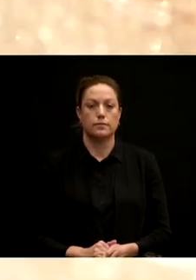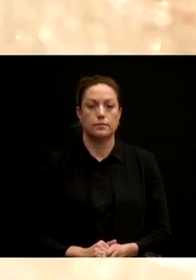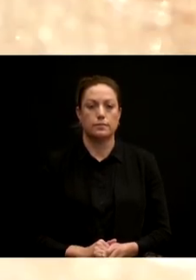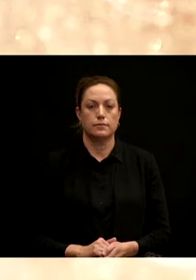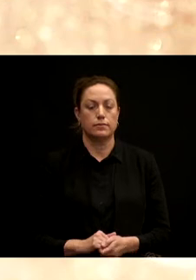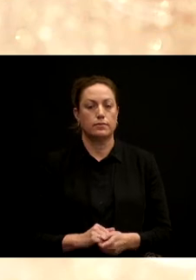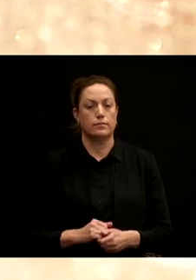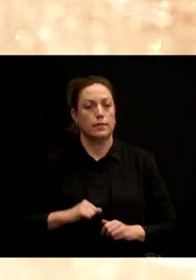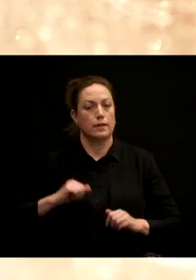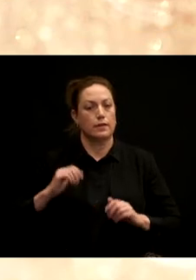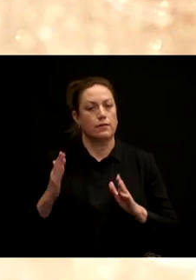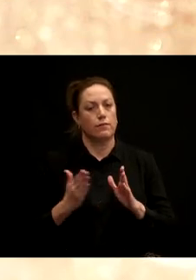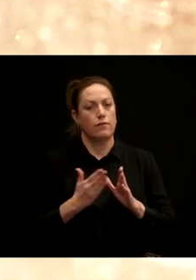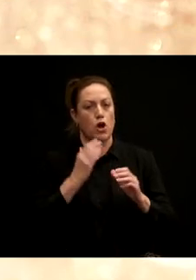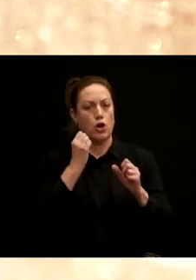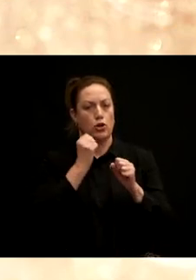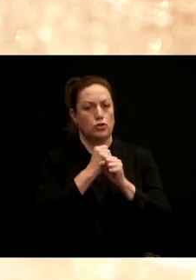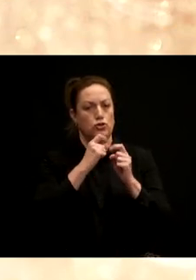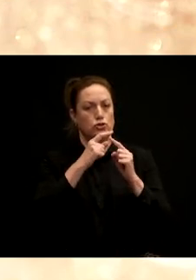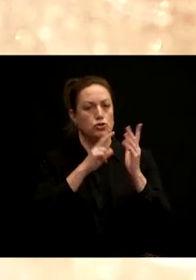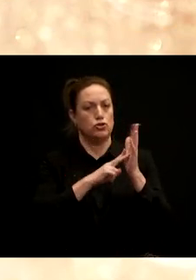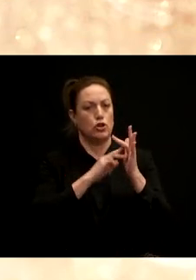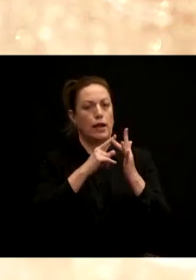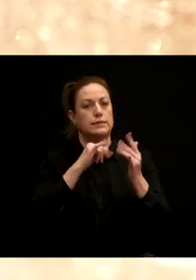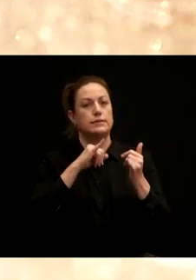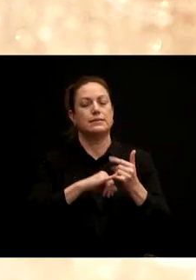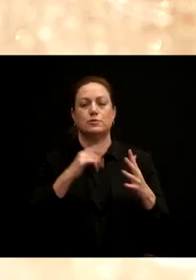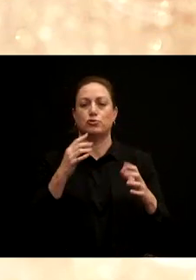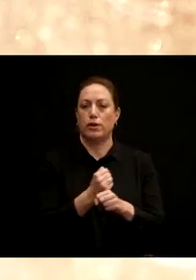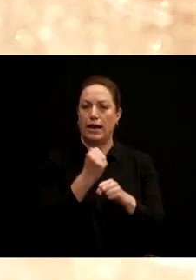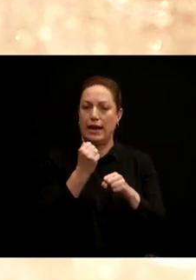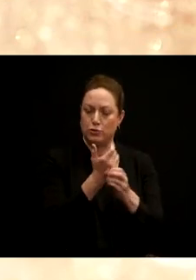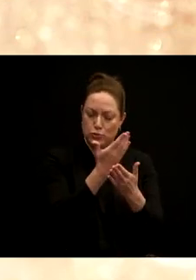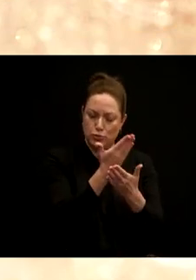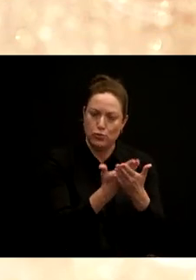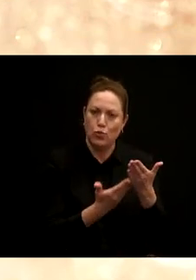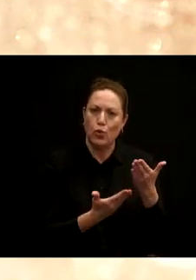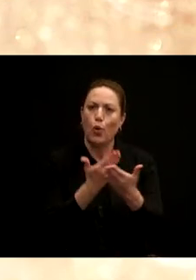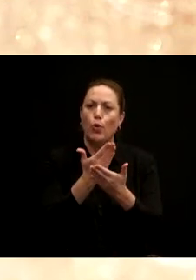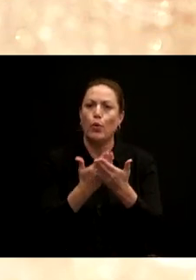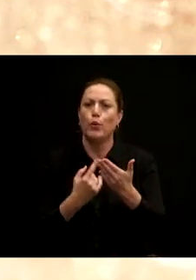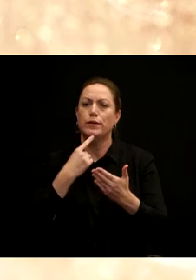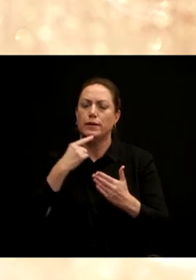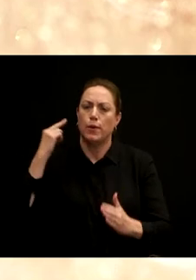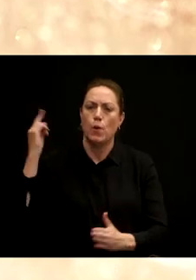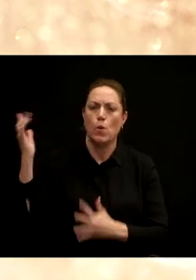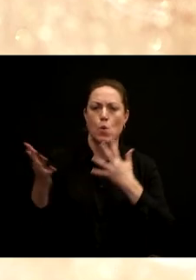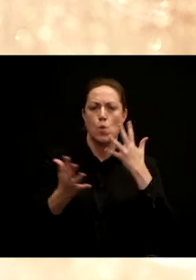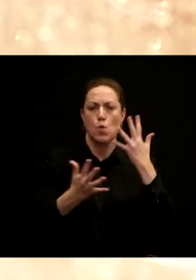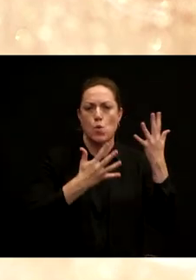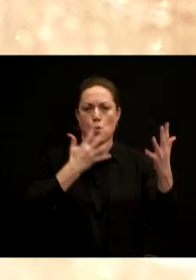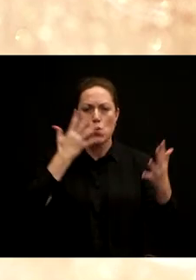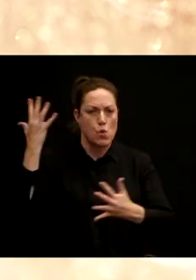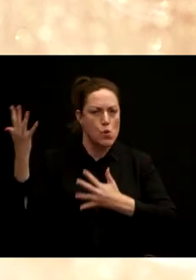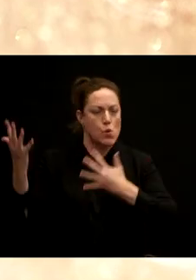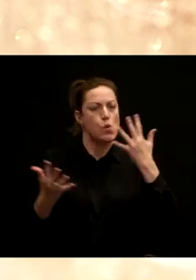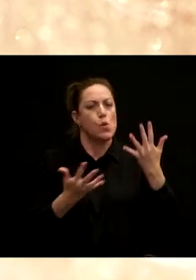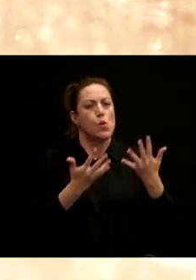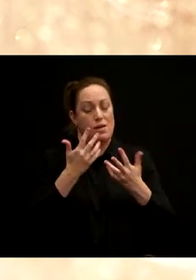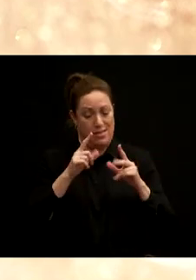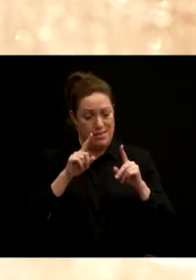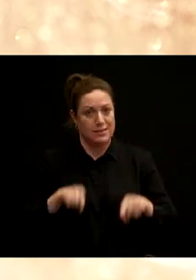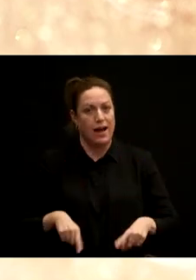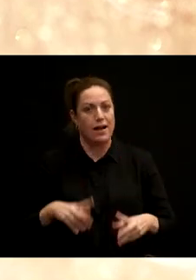The first Genesis creation story says the mighty wind was present at the very beginning